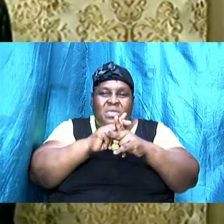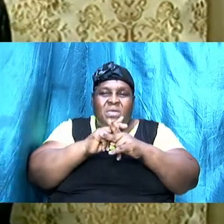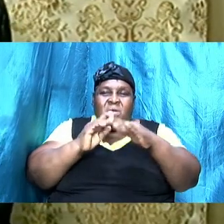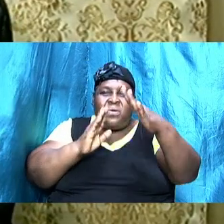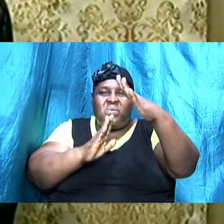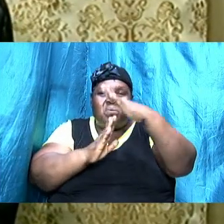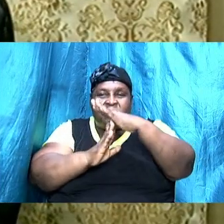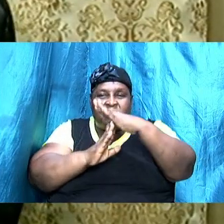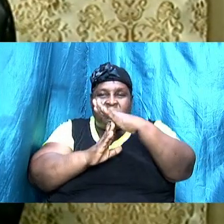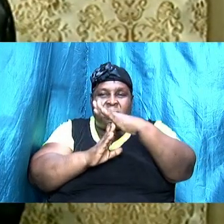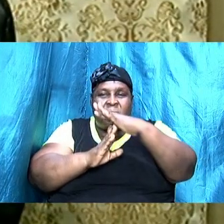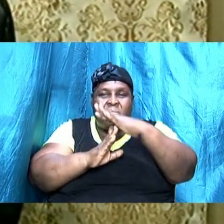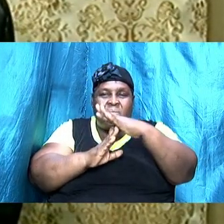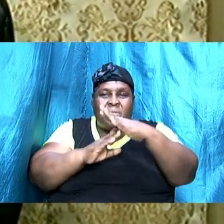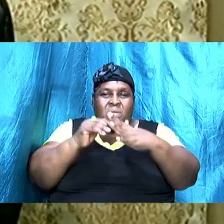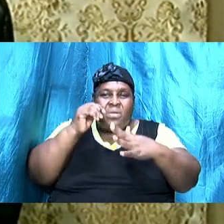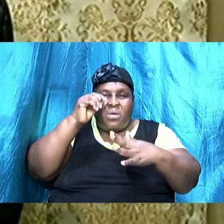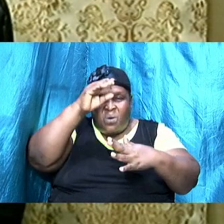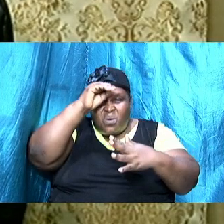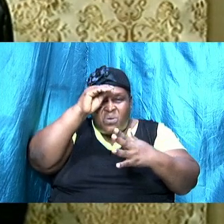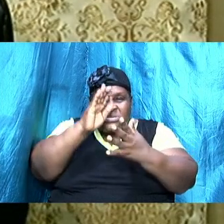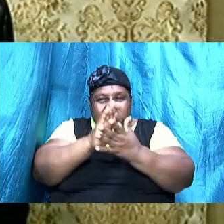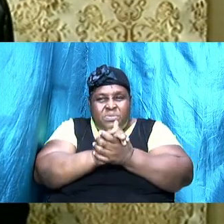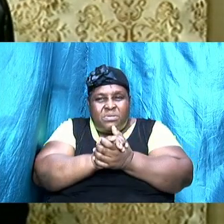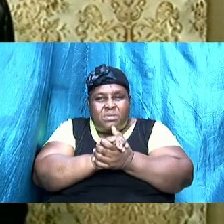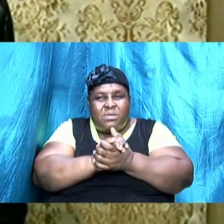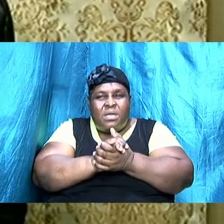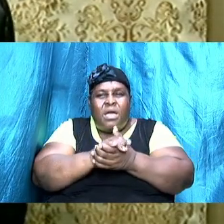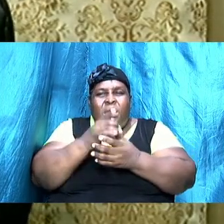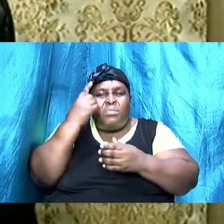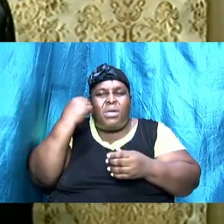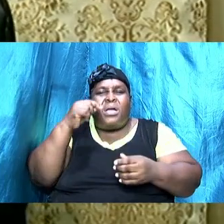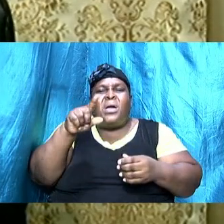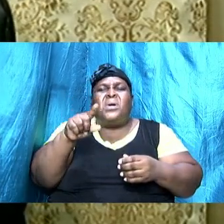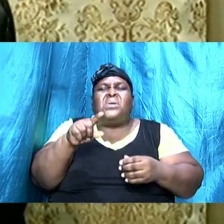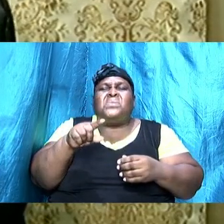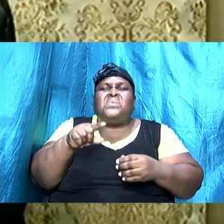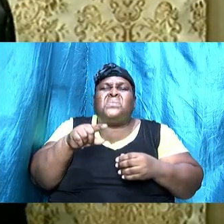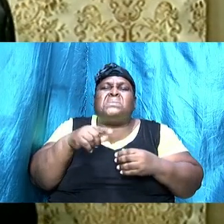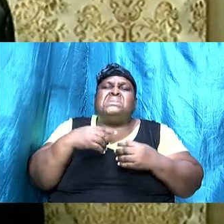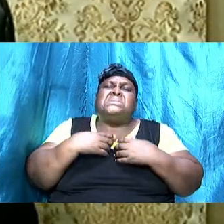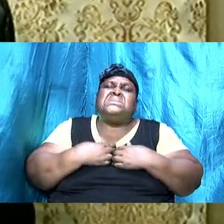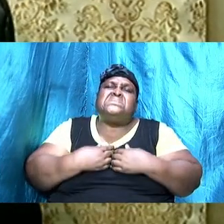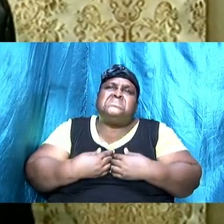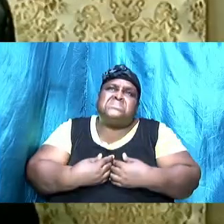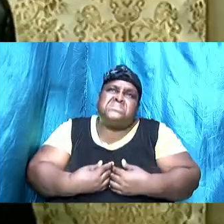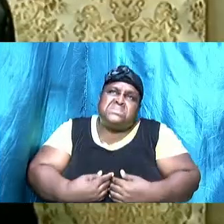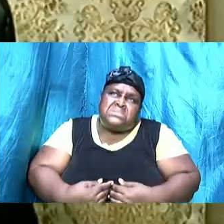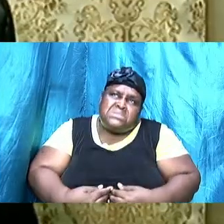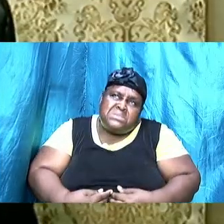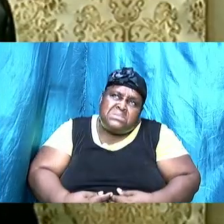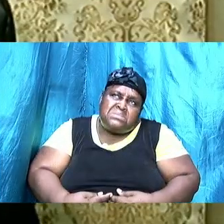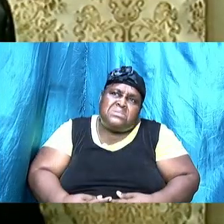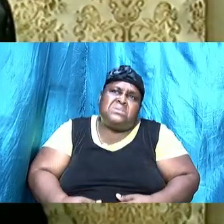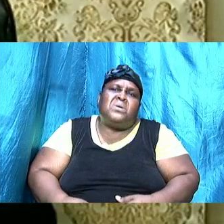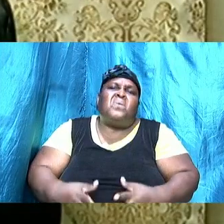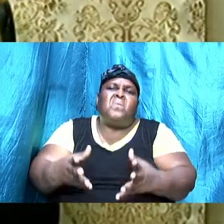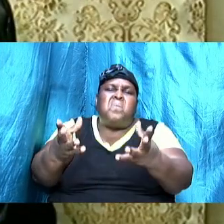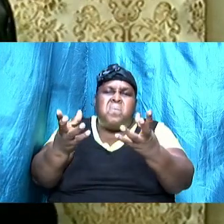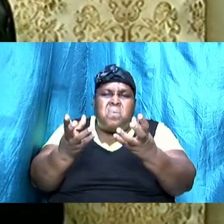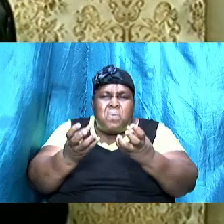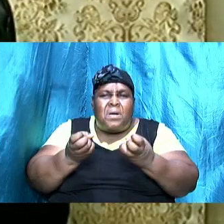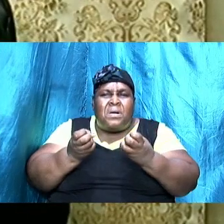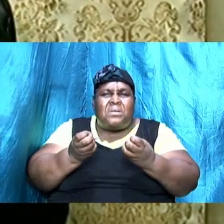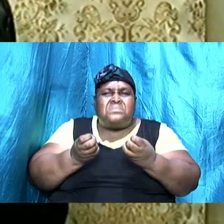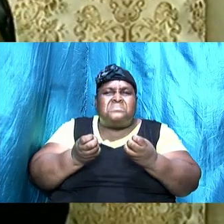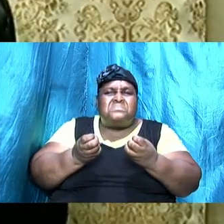humble husband. And because you desperately want that, and it is fine to want that, ladies, it is